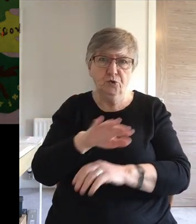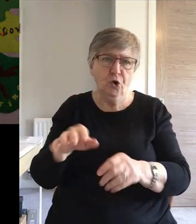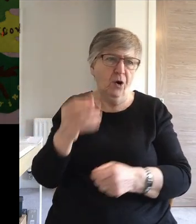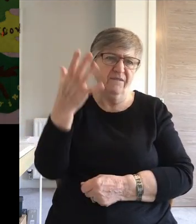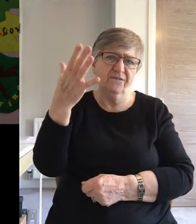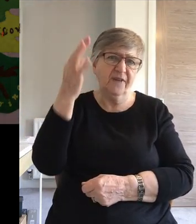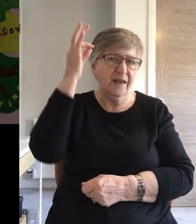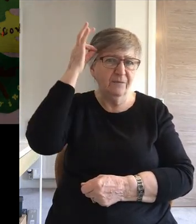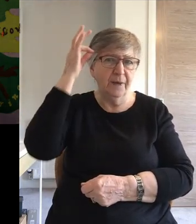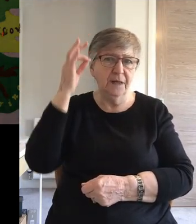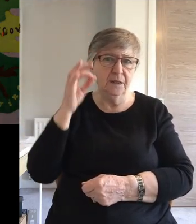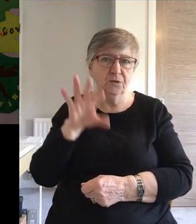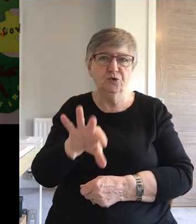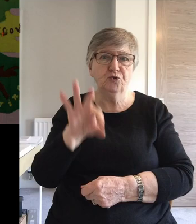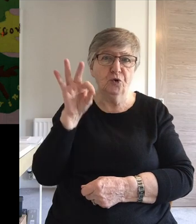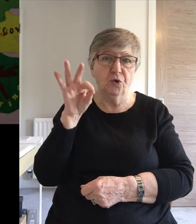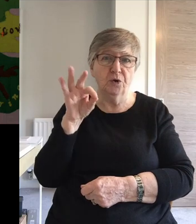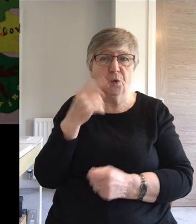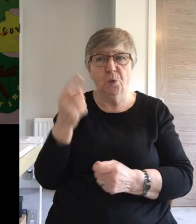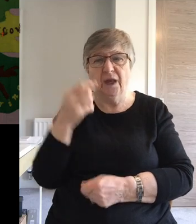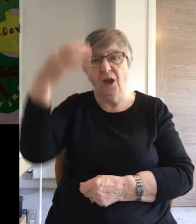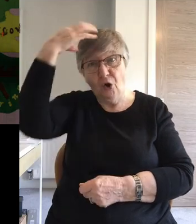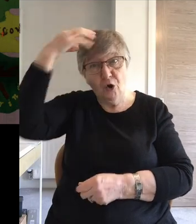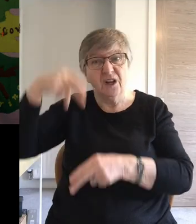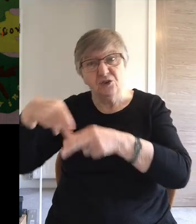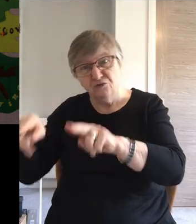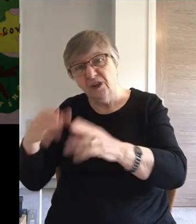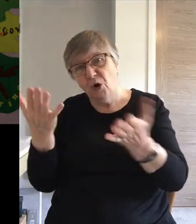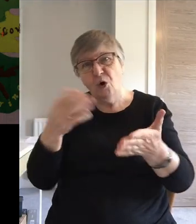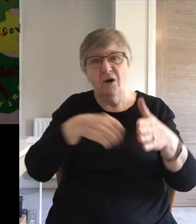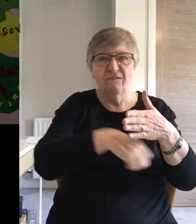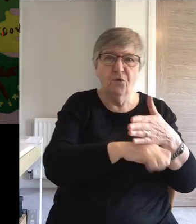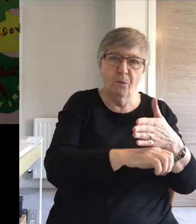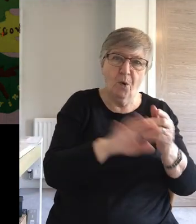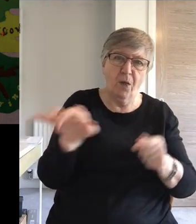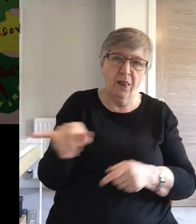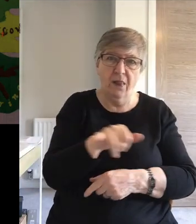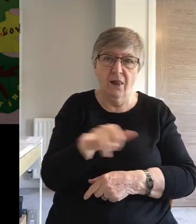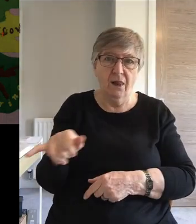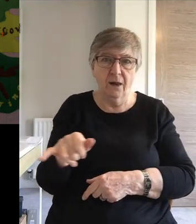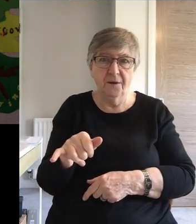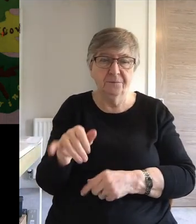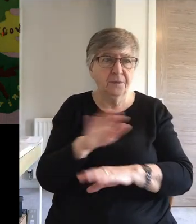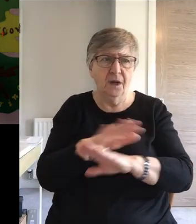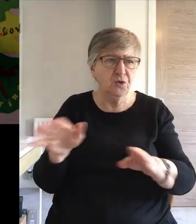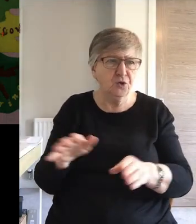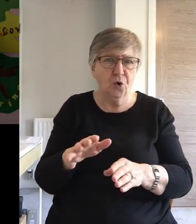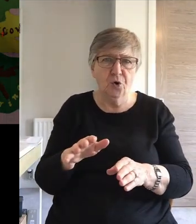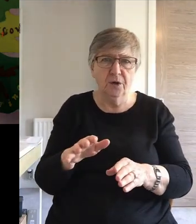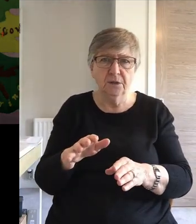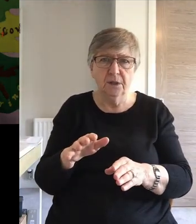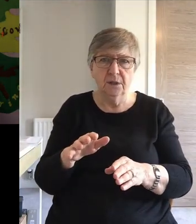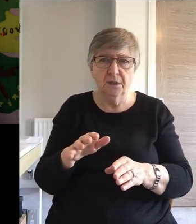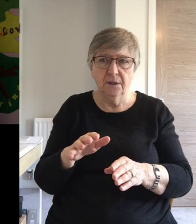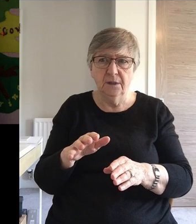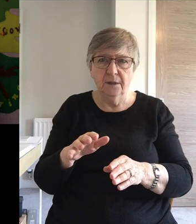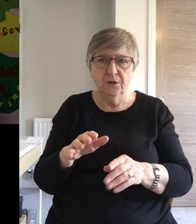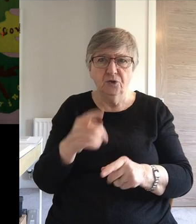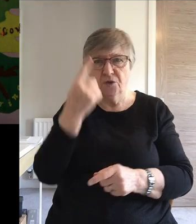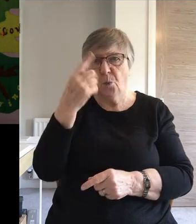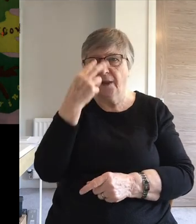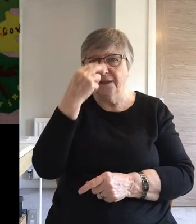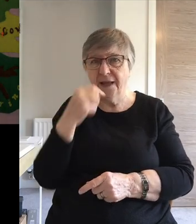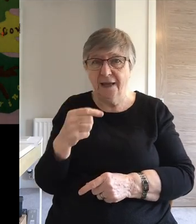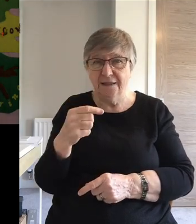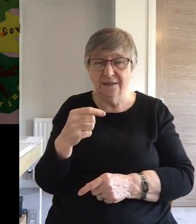that's not just a 5-minute choice like, okay, Coronation Street or okay, European Cup final. It's not even a commitment for the rest of the